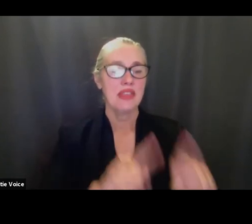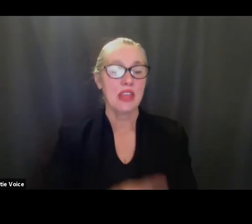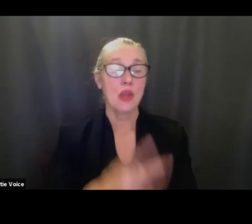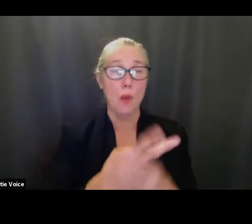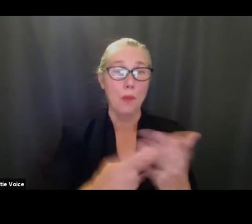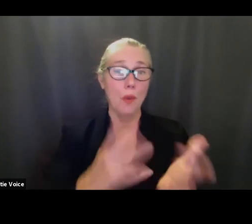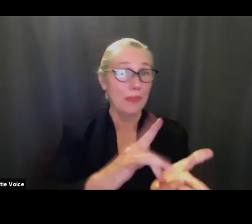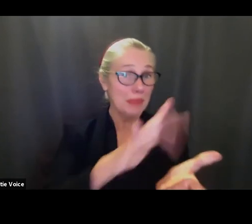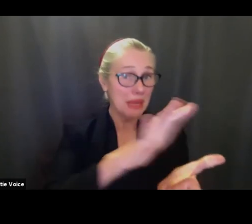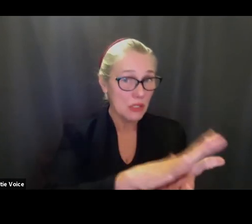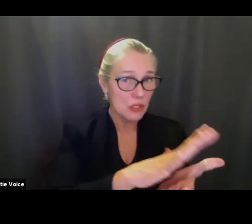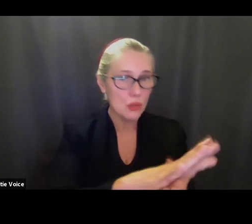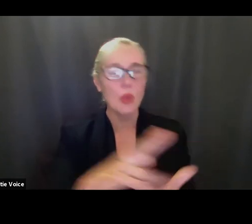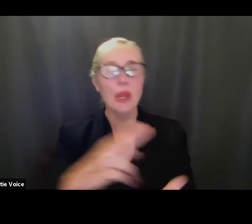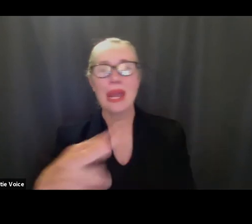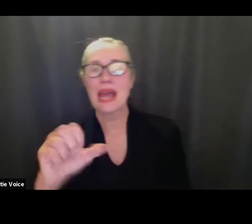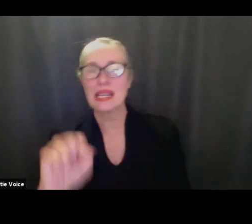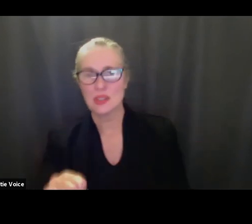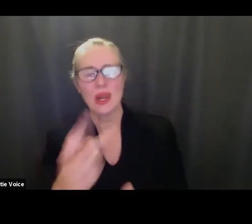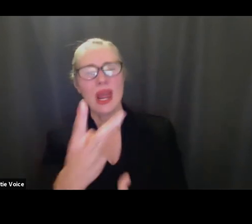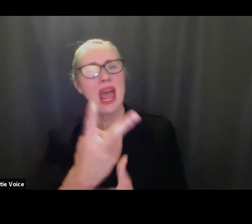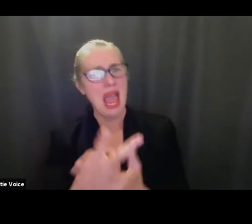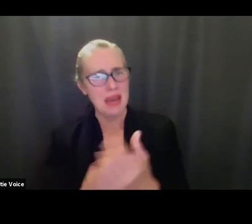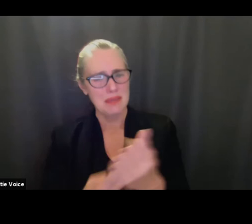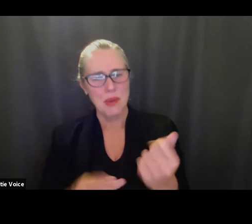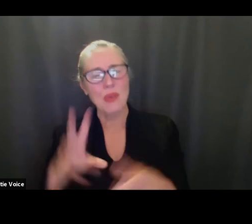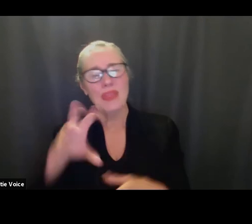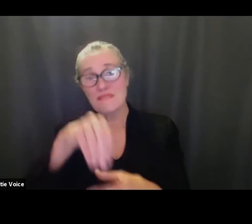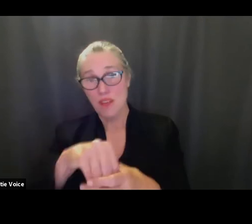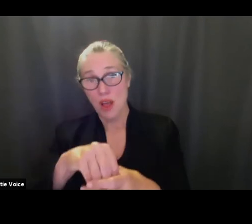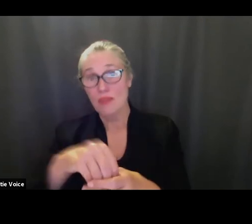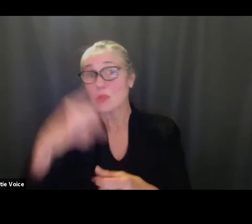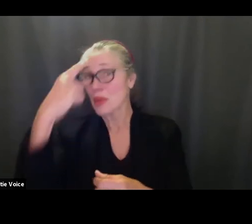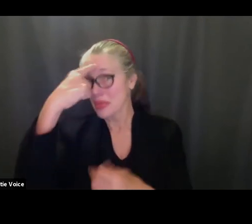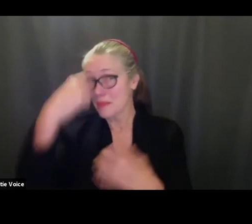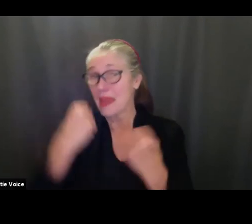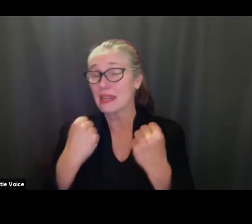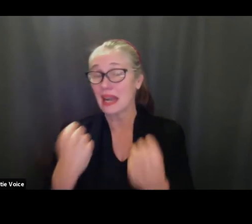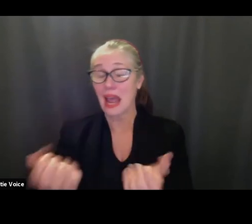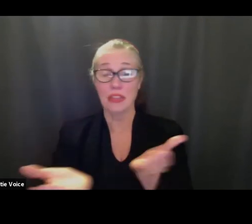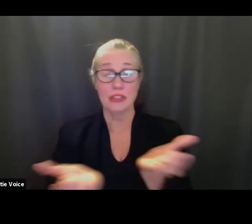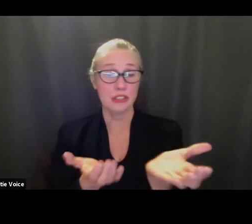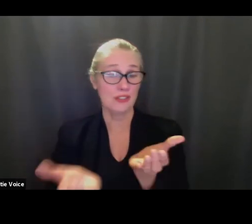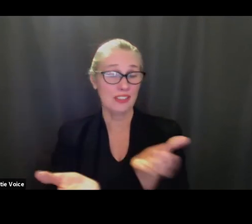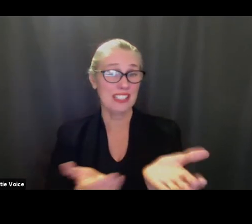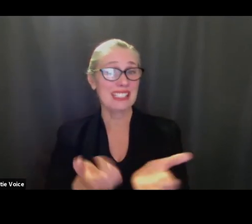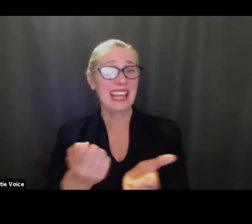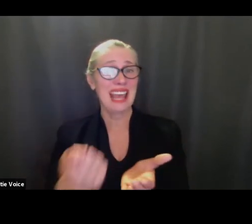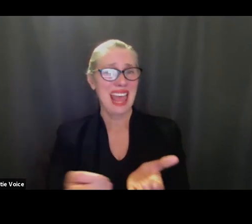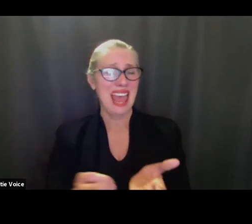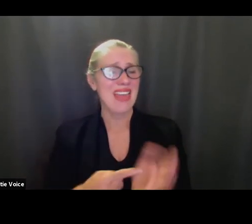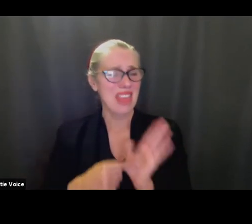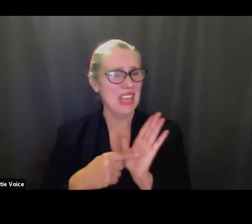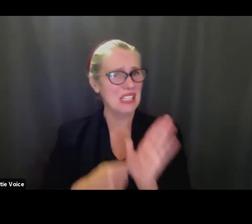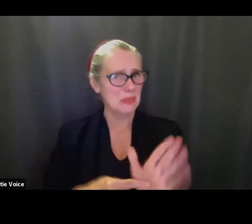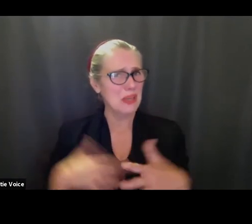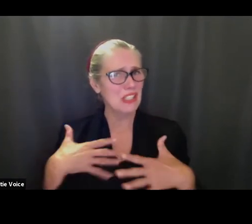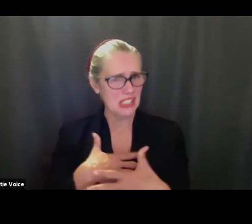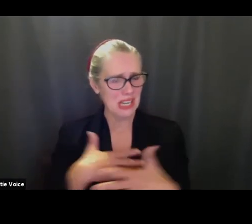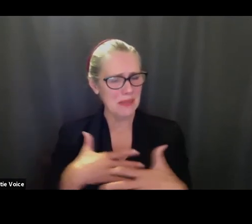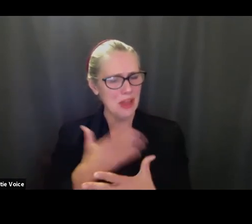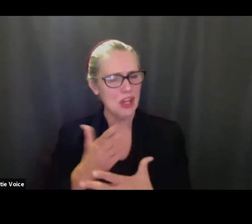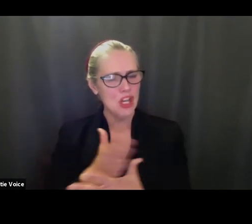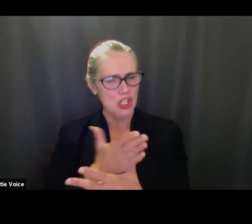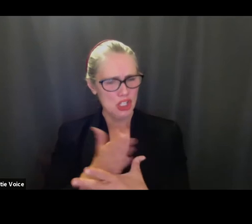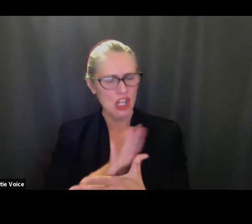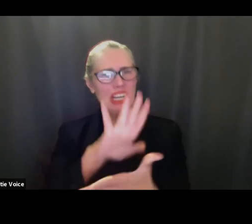each one has voice deficiencies in the school's mental health services and continually express anxieties about sharing educational